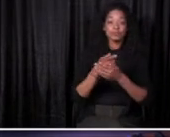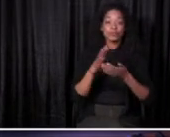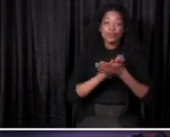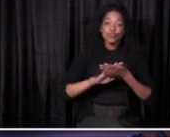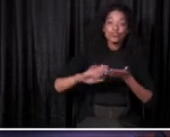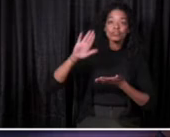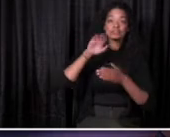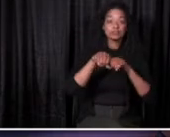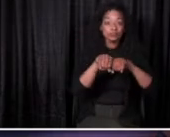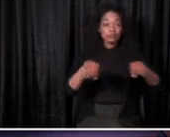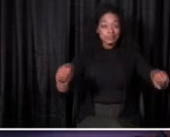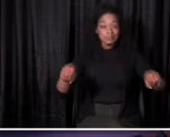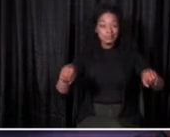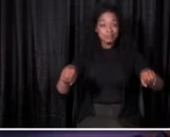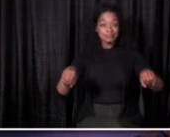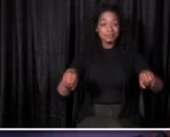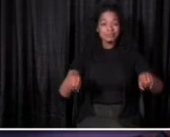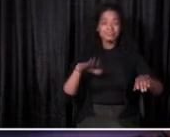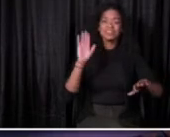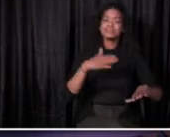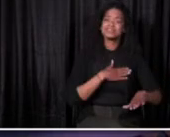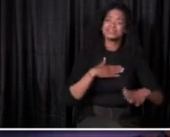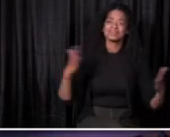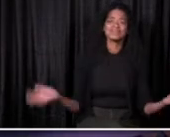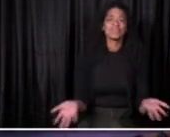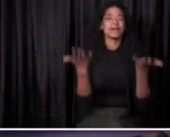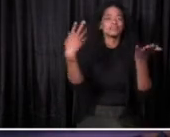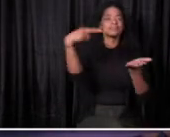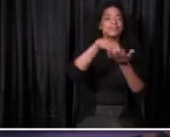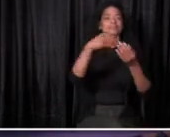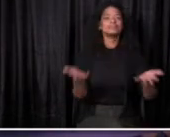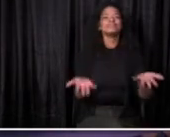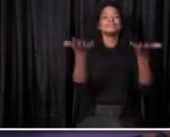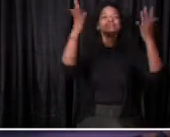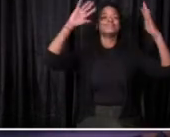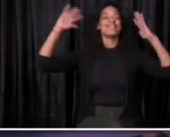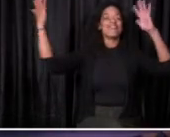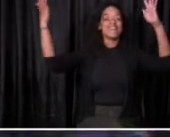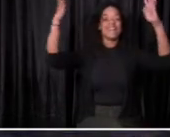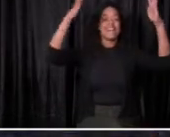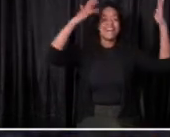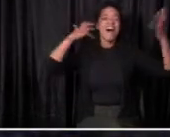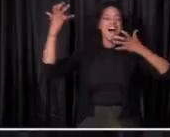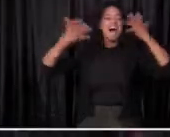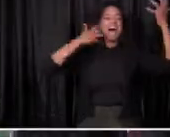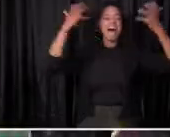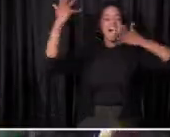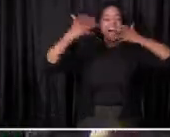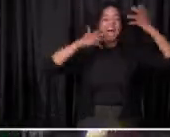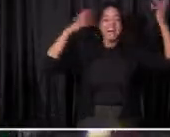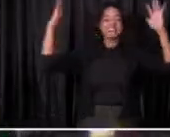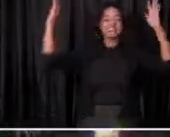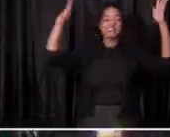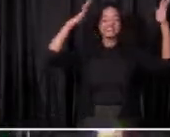degree, please stand, wave your arms, or otherwise indicate your